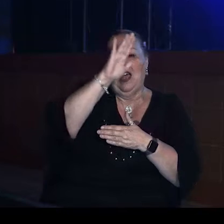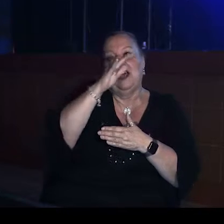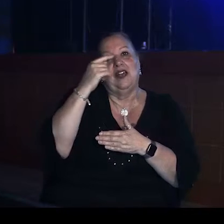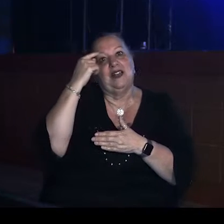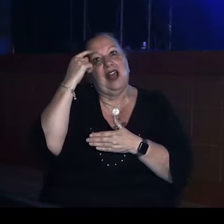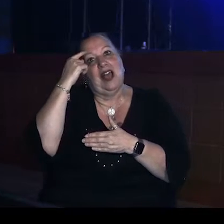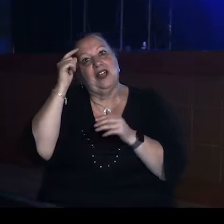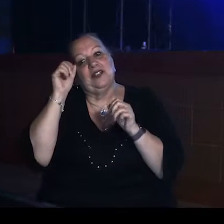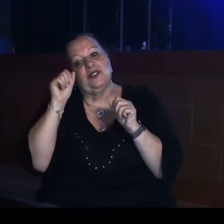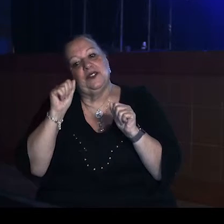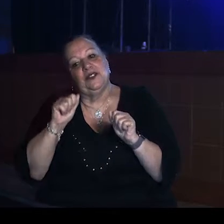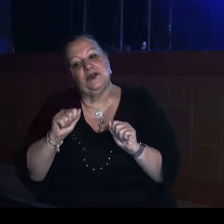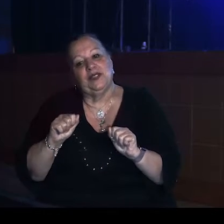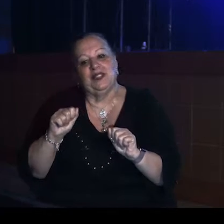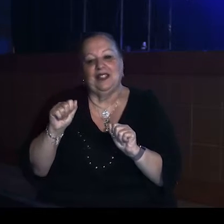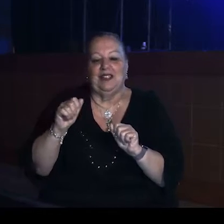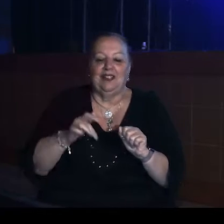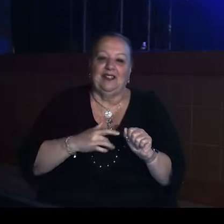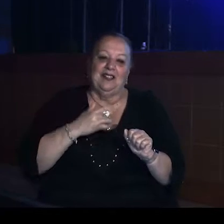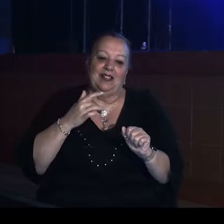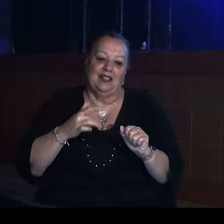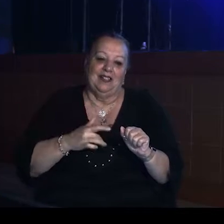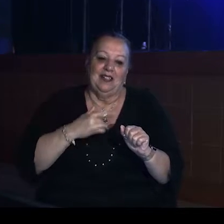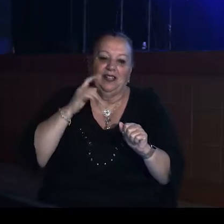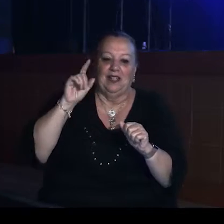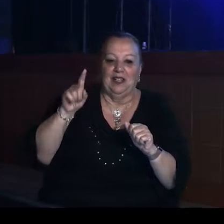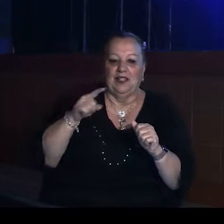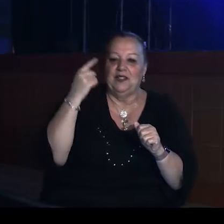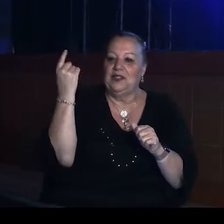precious? Such a beauty.